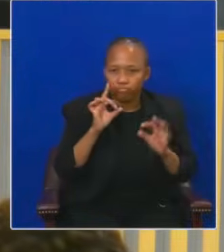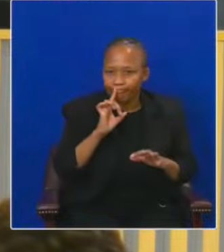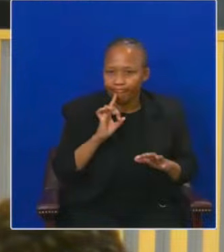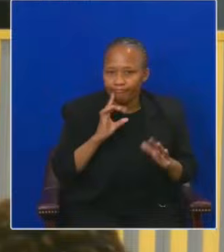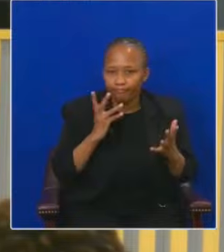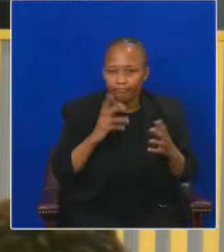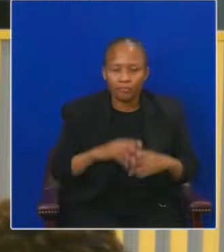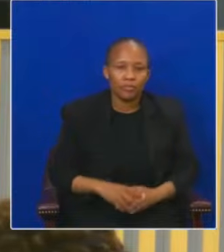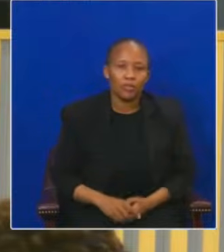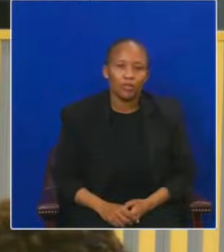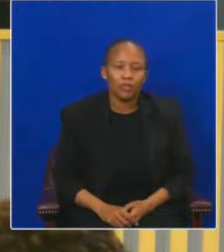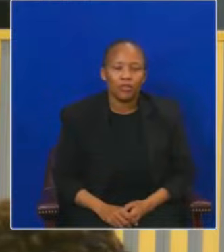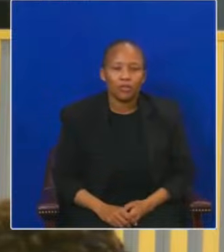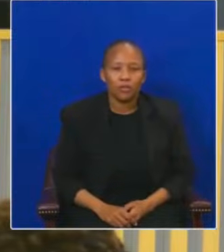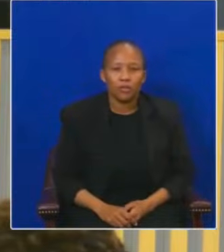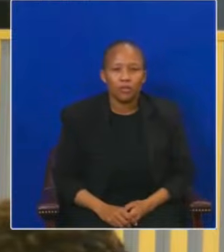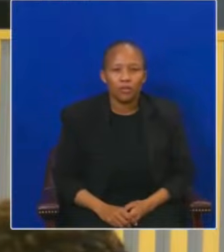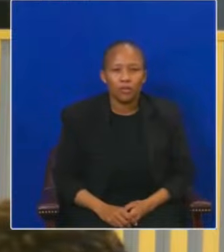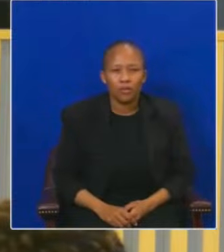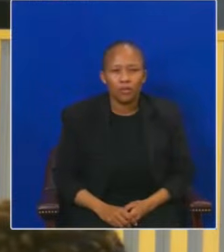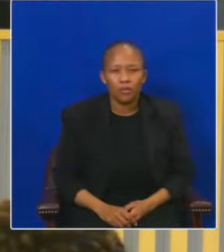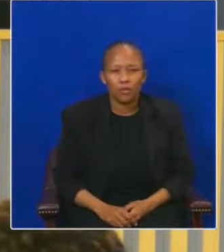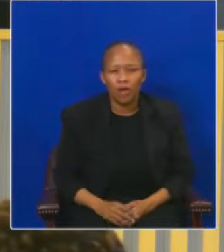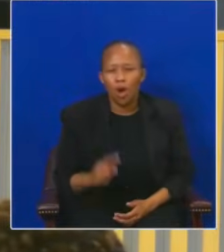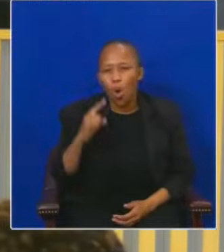Please continue, Witness C.